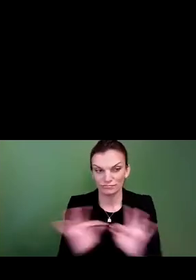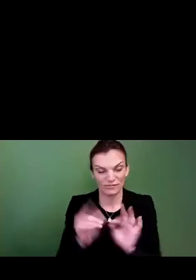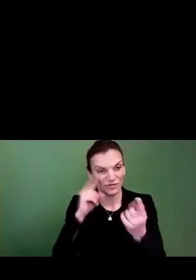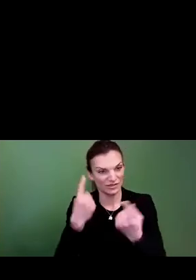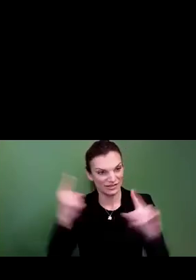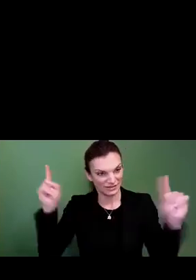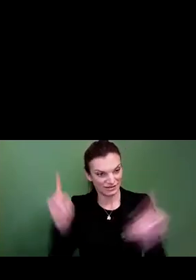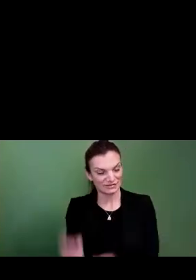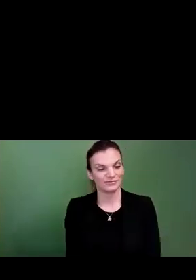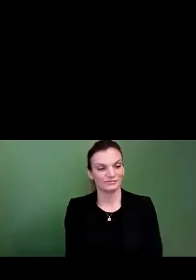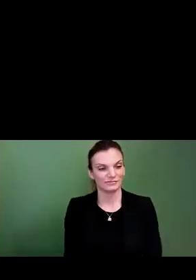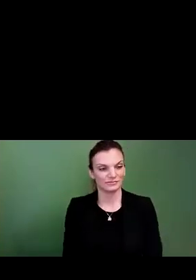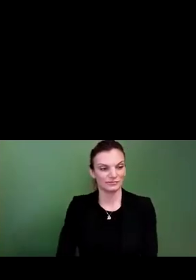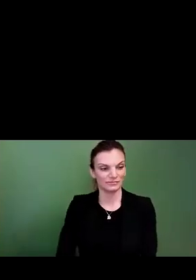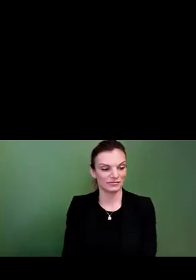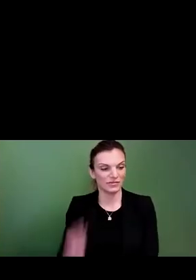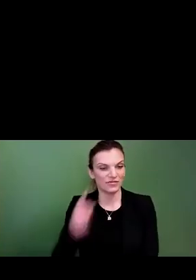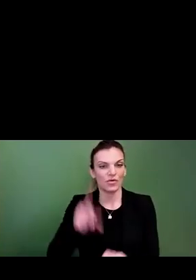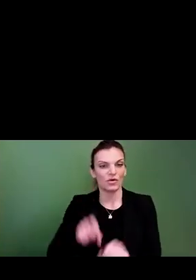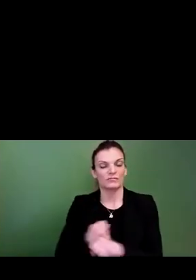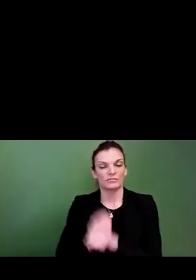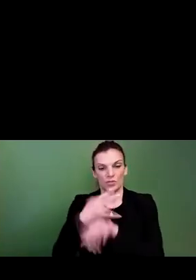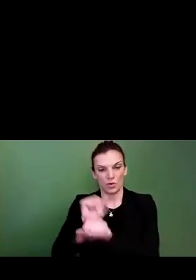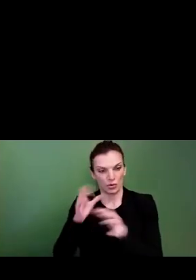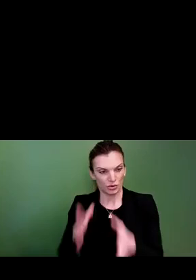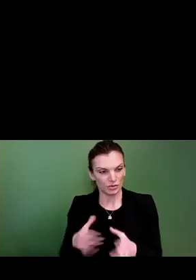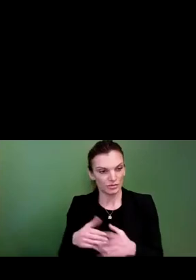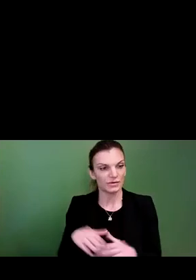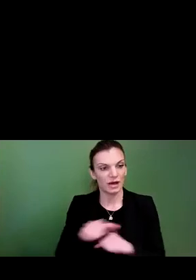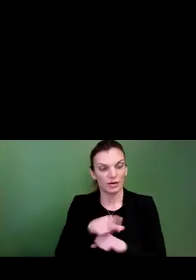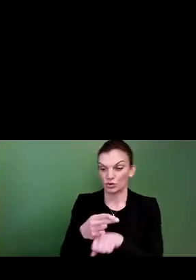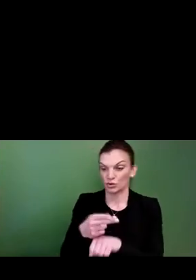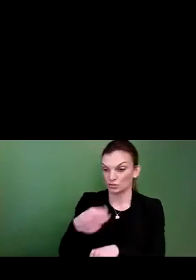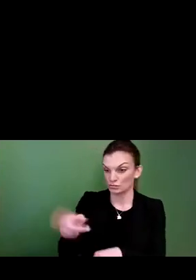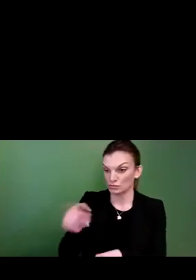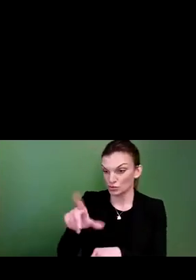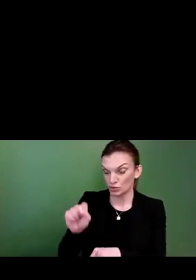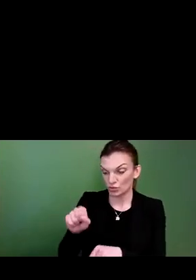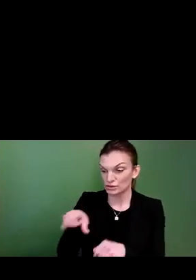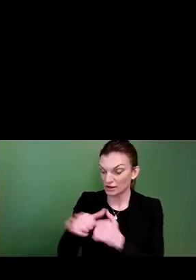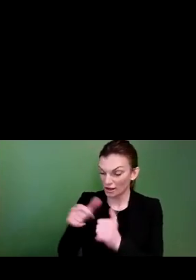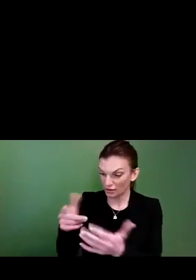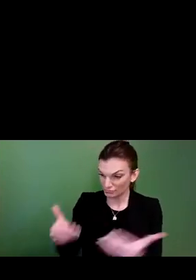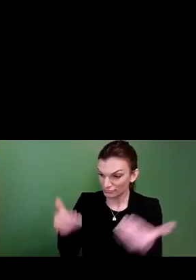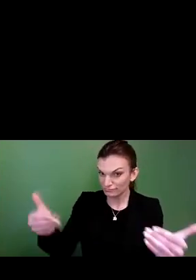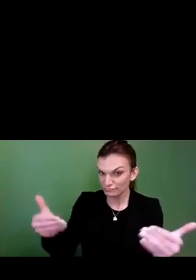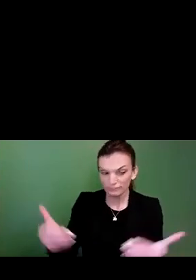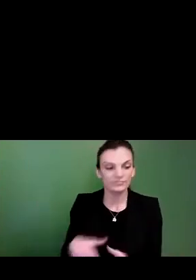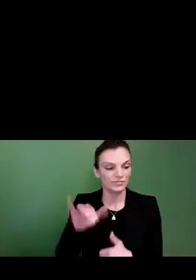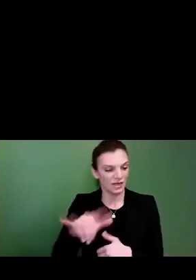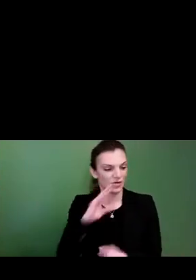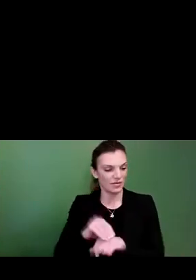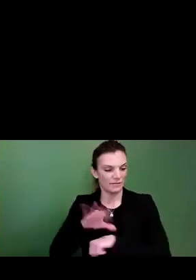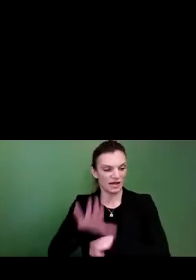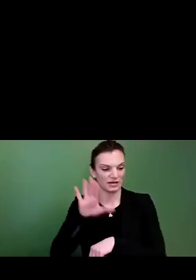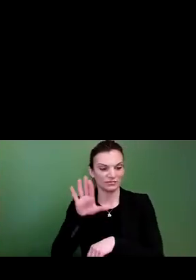for remote workers, and how you use these tools and communicate with others will really impact your success